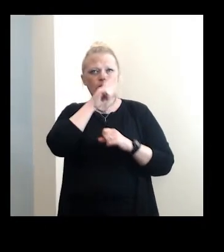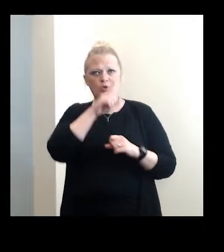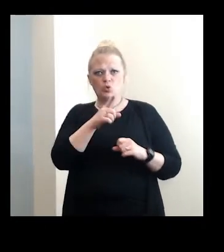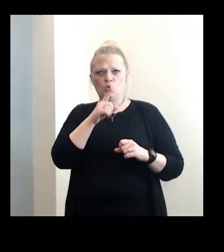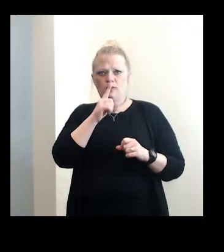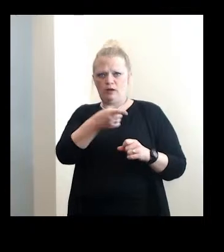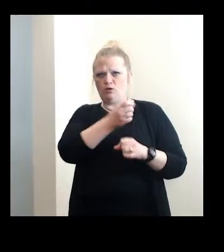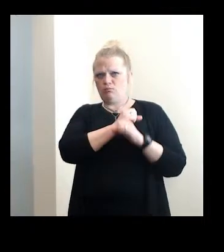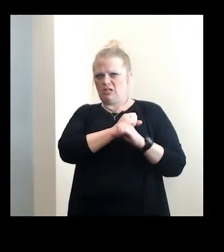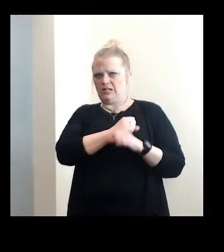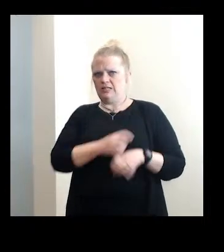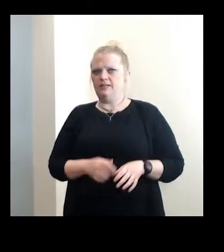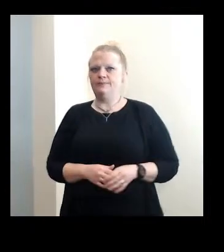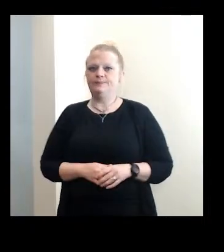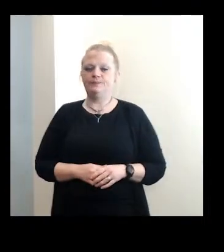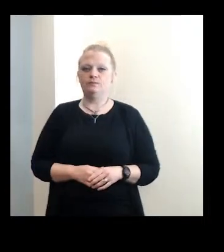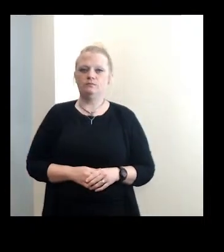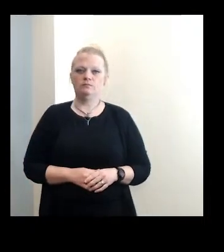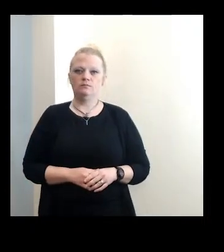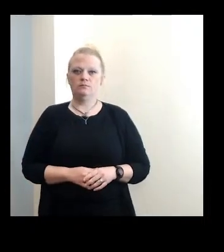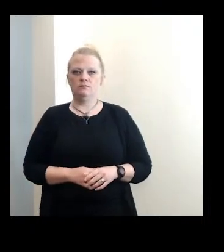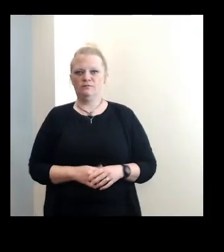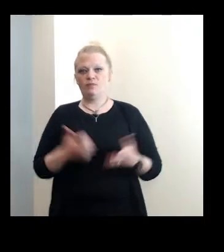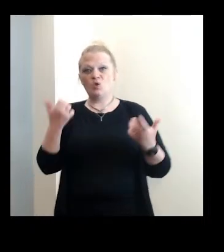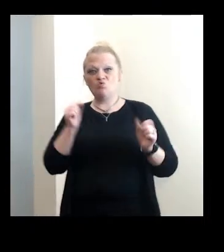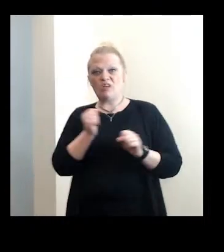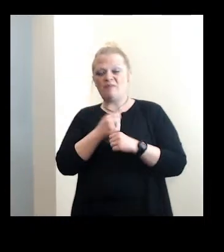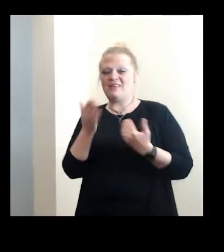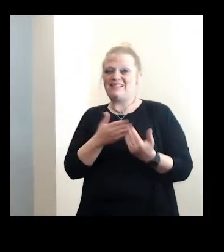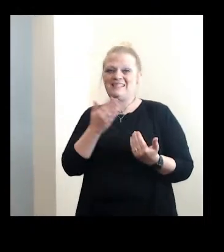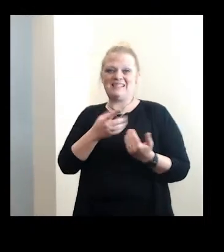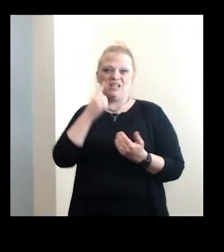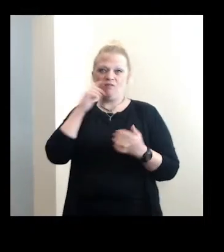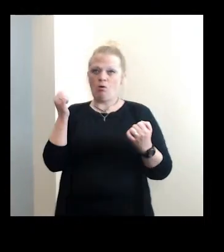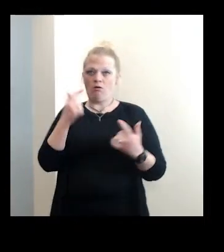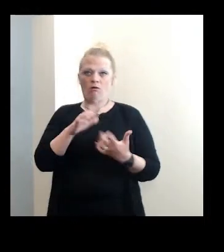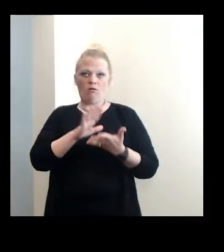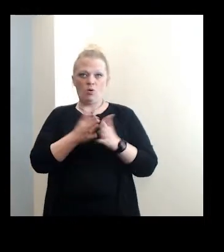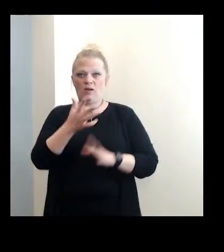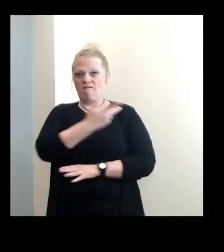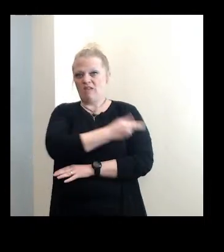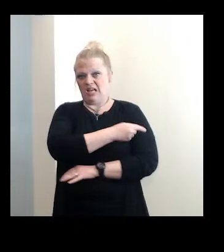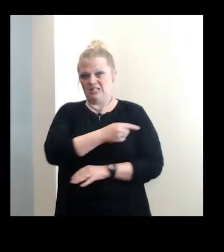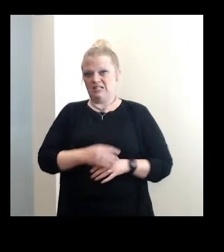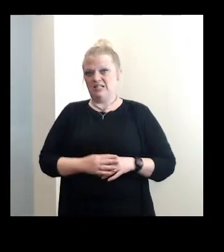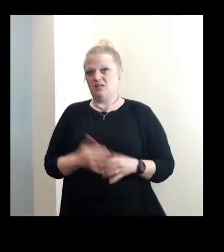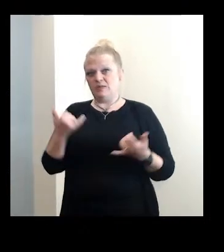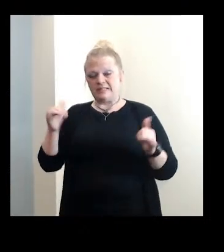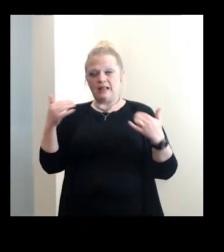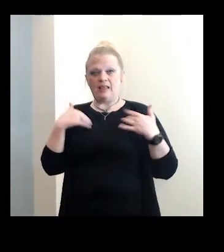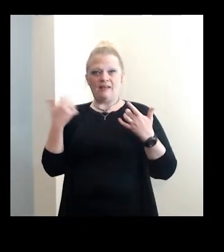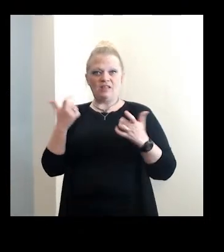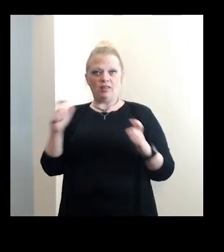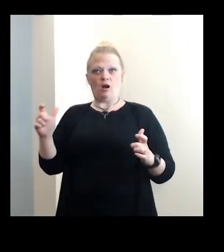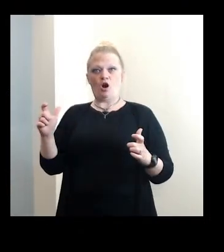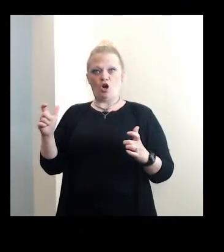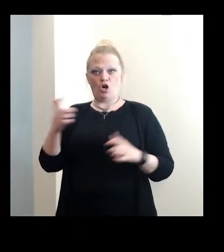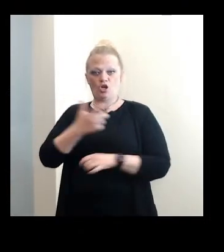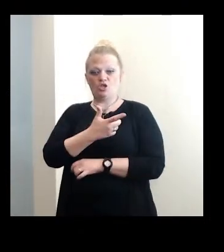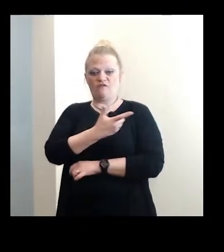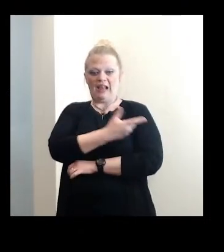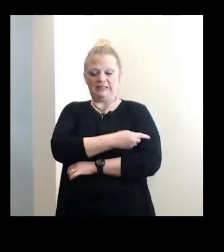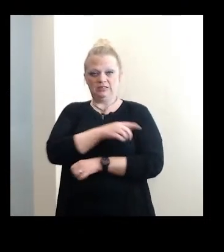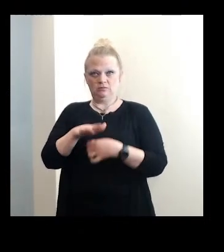them protected. So we're trying to make it easy for everybody to get vaccinated. We still have our large vaccine sites